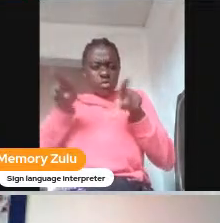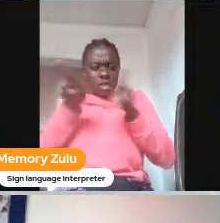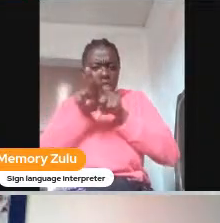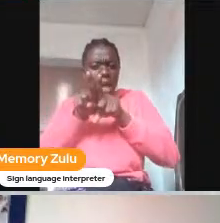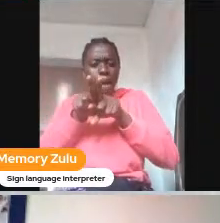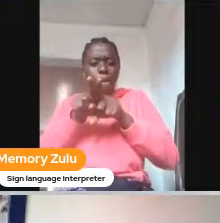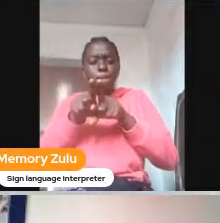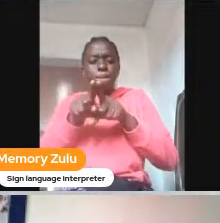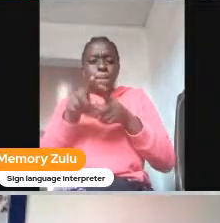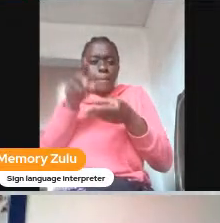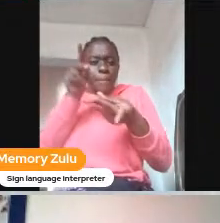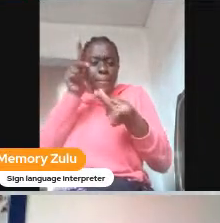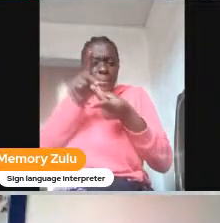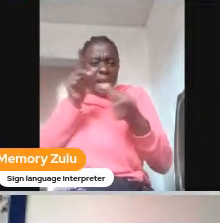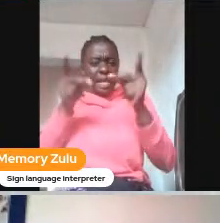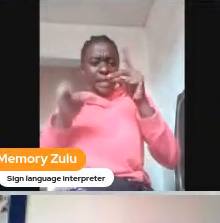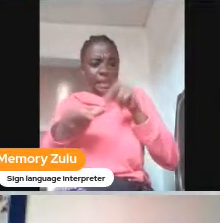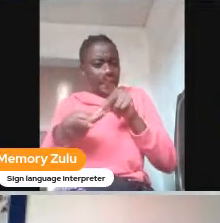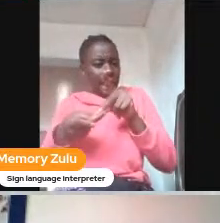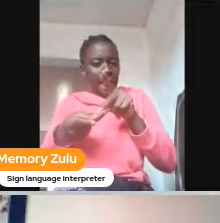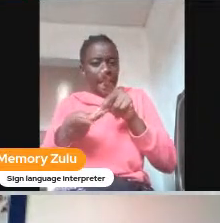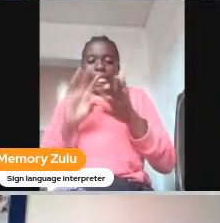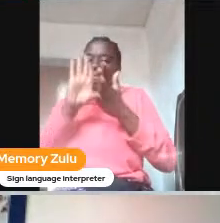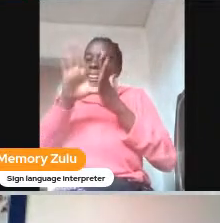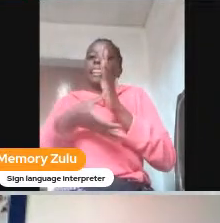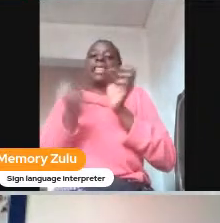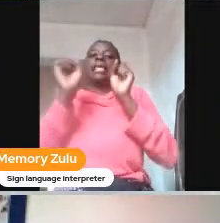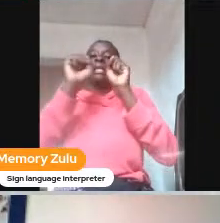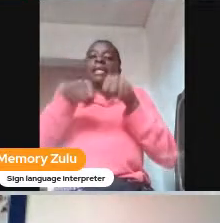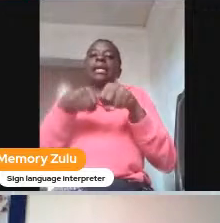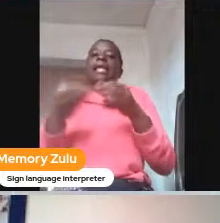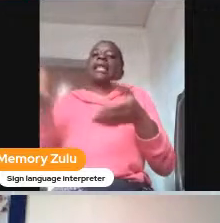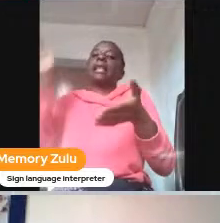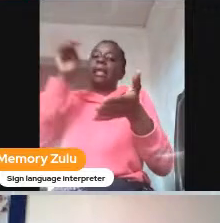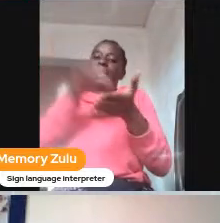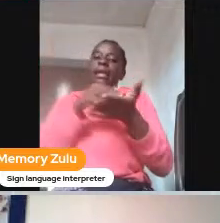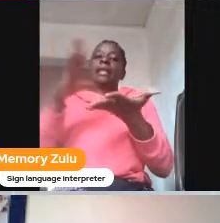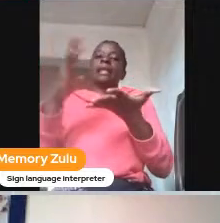very, very important as you are dealing with these STIs.